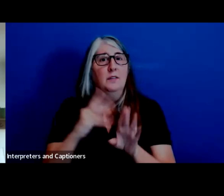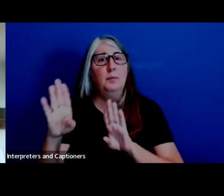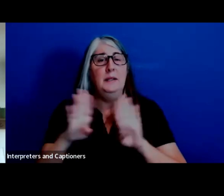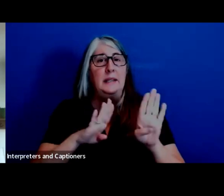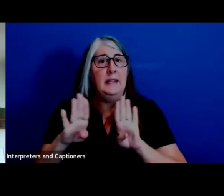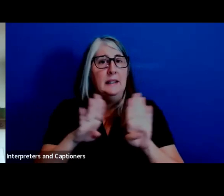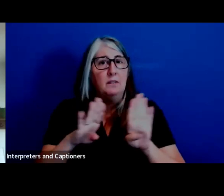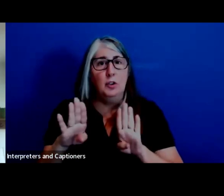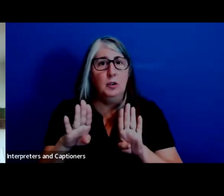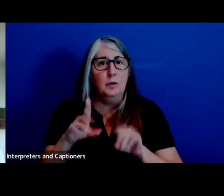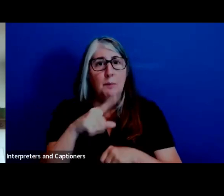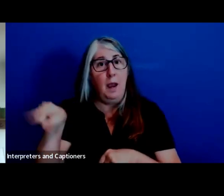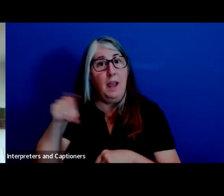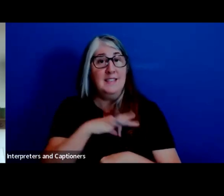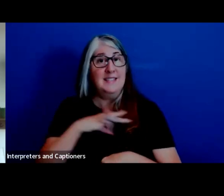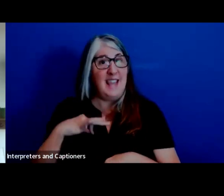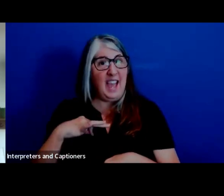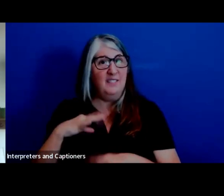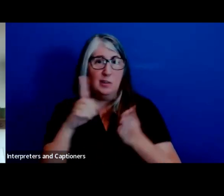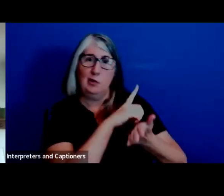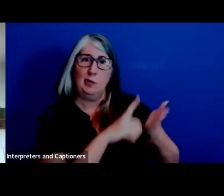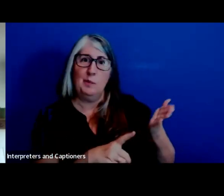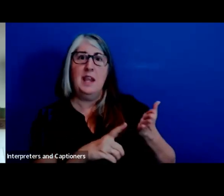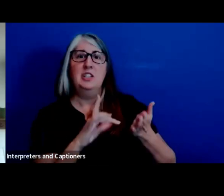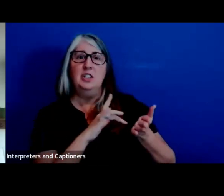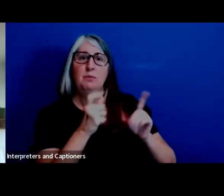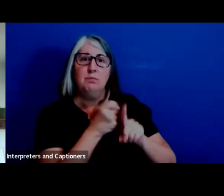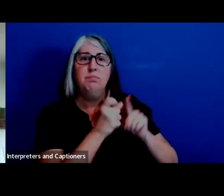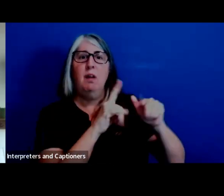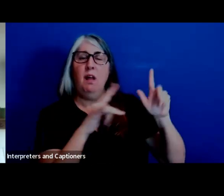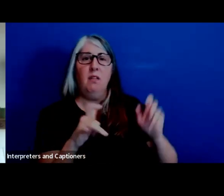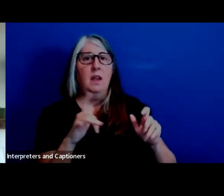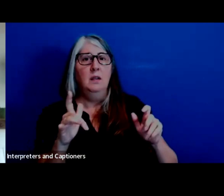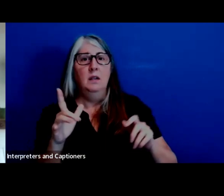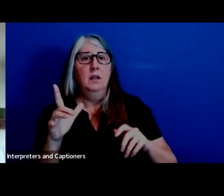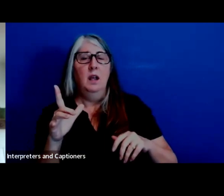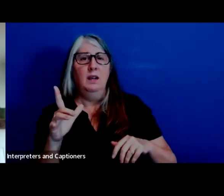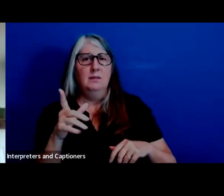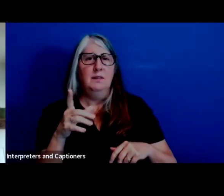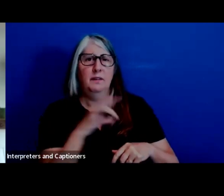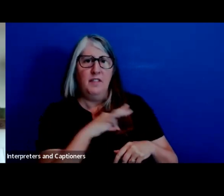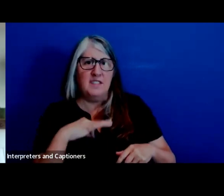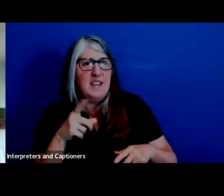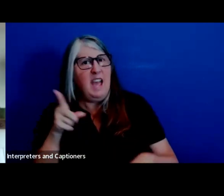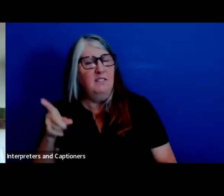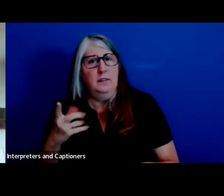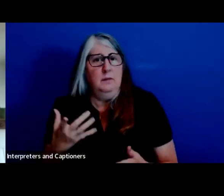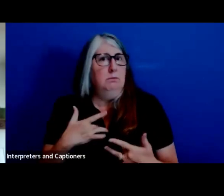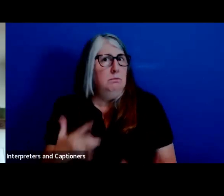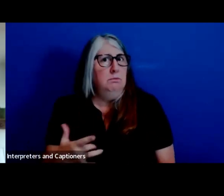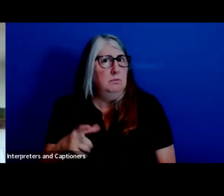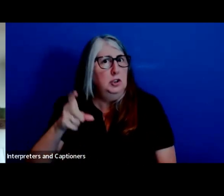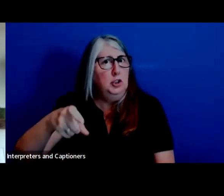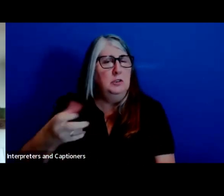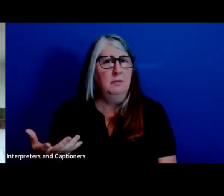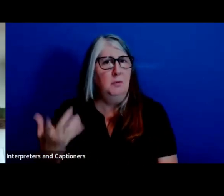behavior by staff, this kind of discrimination and oppression is completely acceptable. And I speak to people all over the